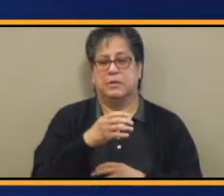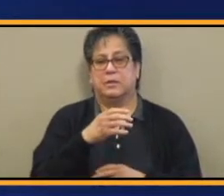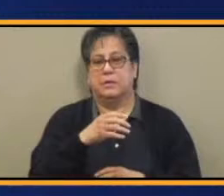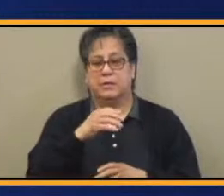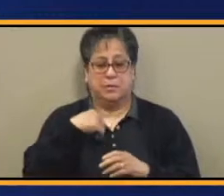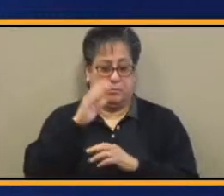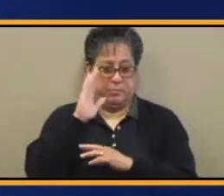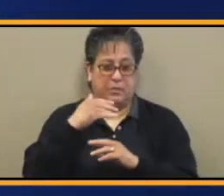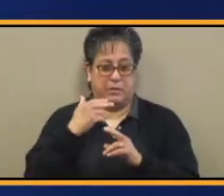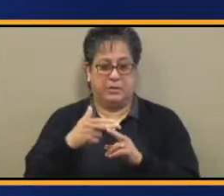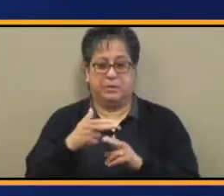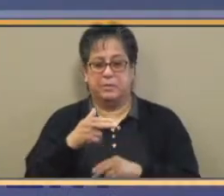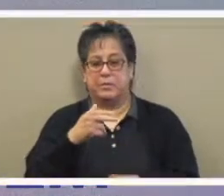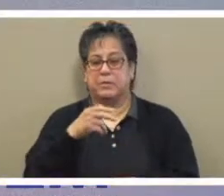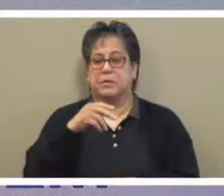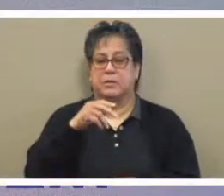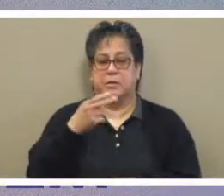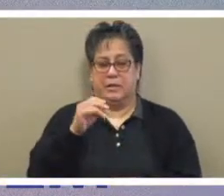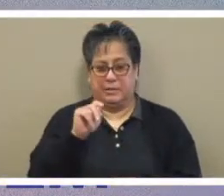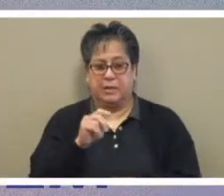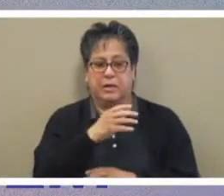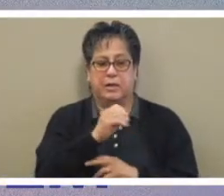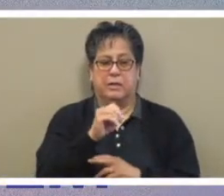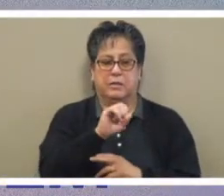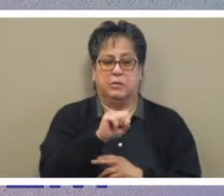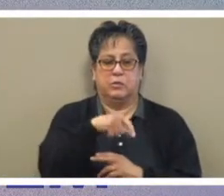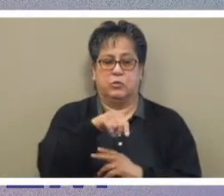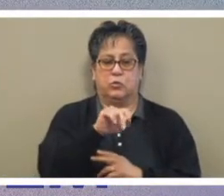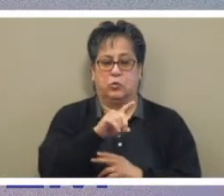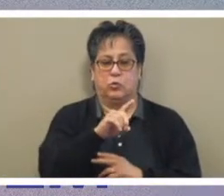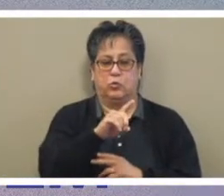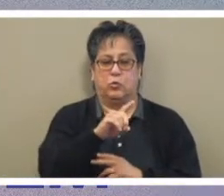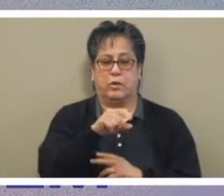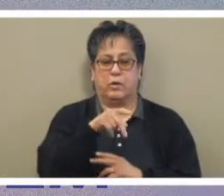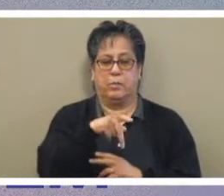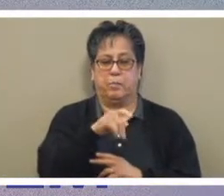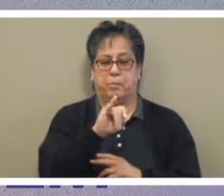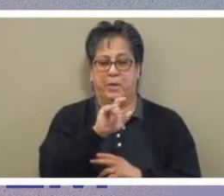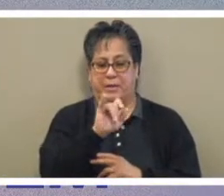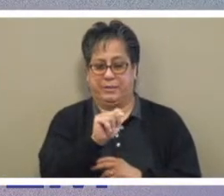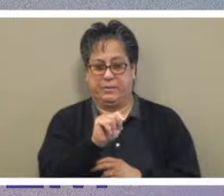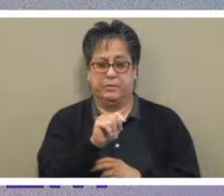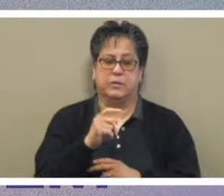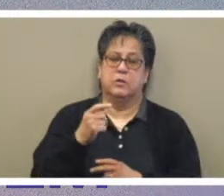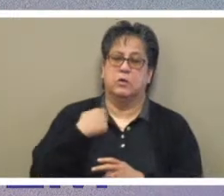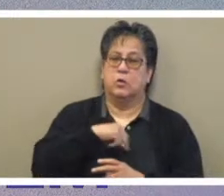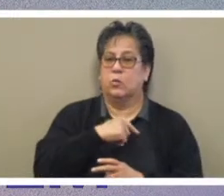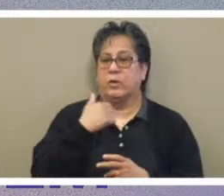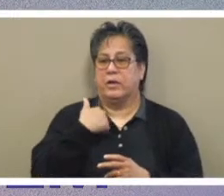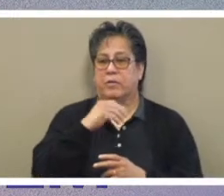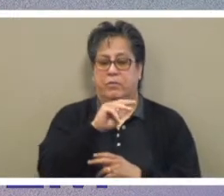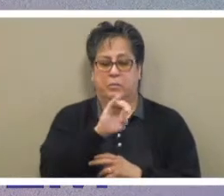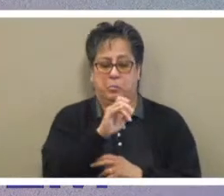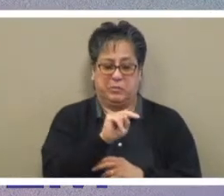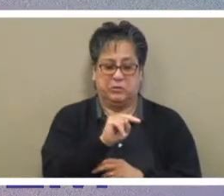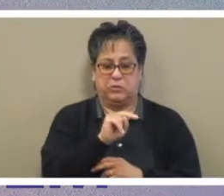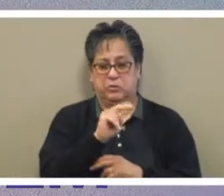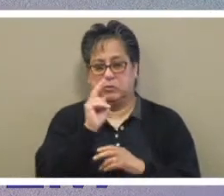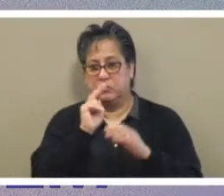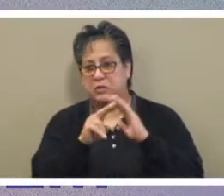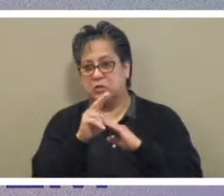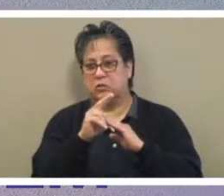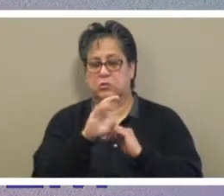Hello, my name is Hunt Burdick. I am CTO of Squad Pilot. And what we do is we take mission, vision, core values